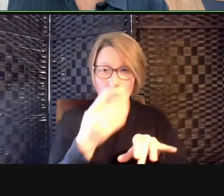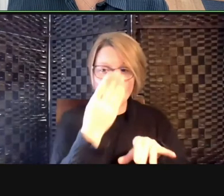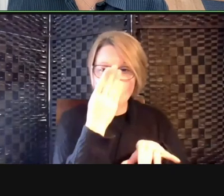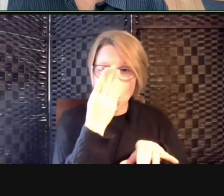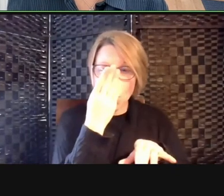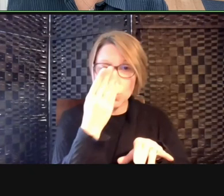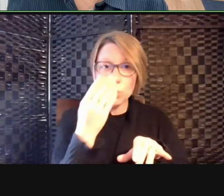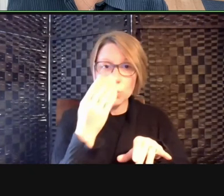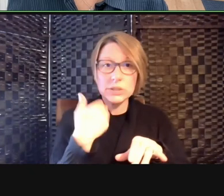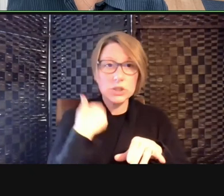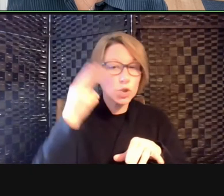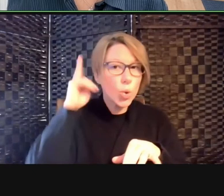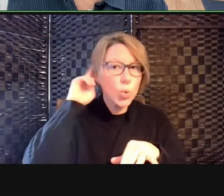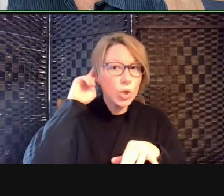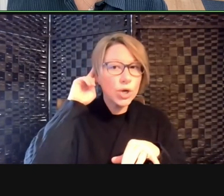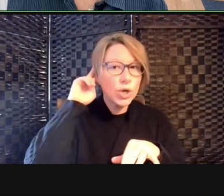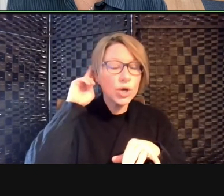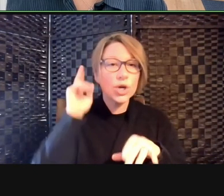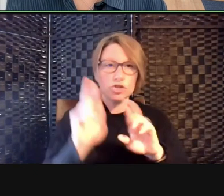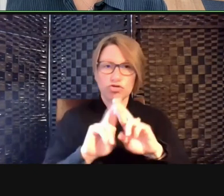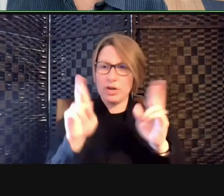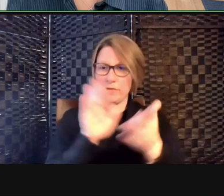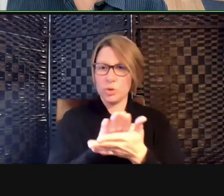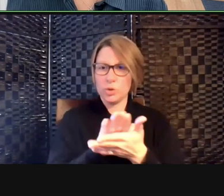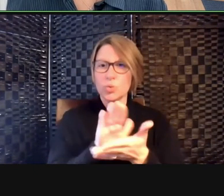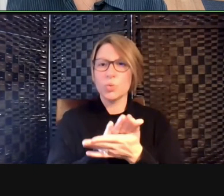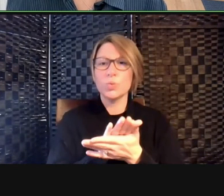his cochlear in, so he's ready. He's ready for school.